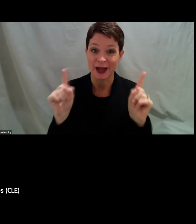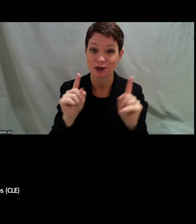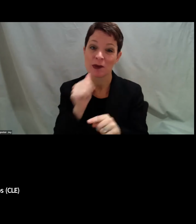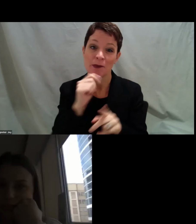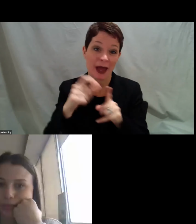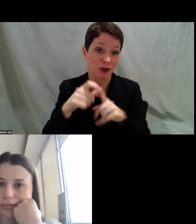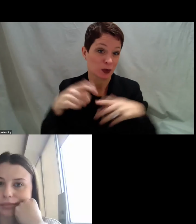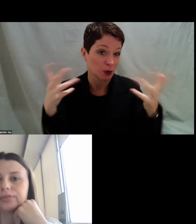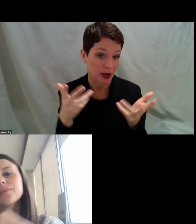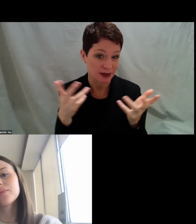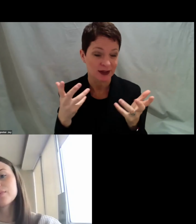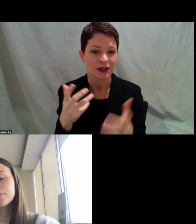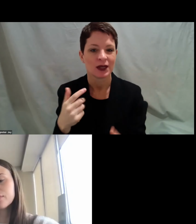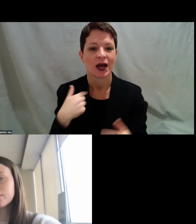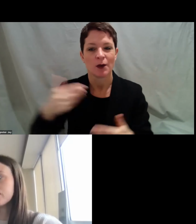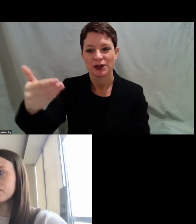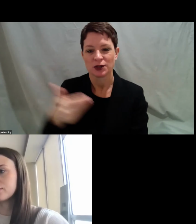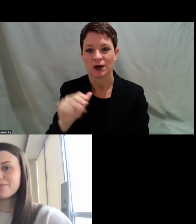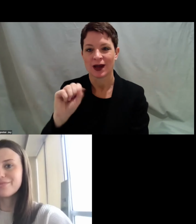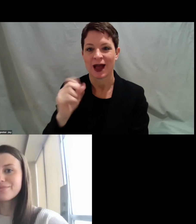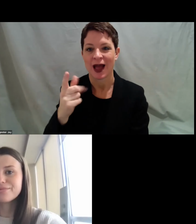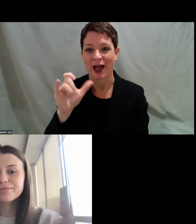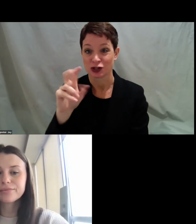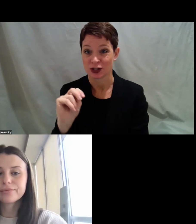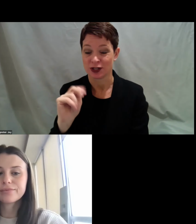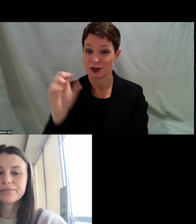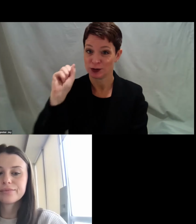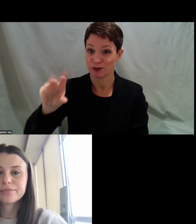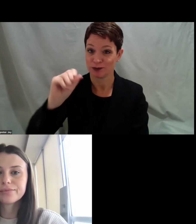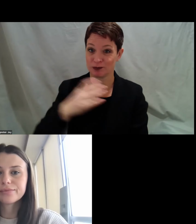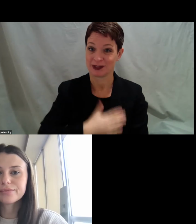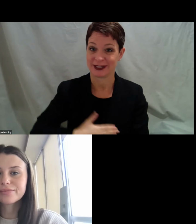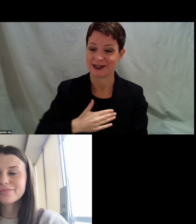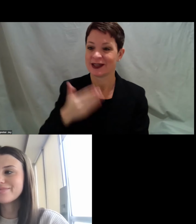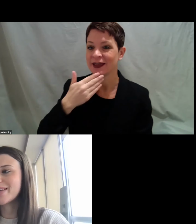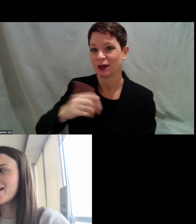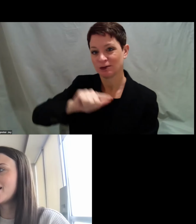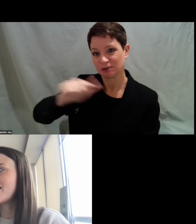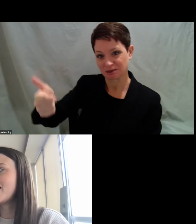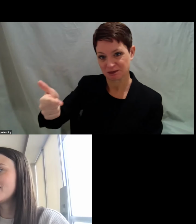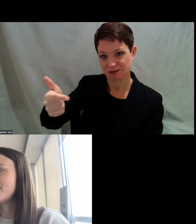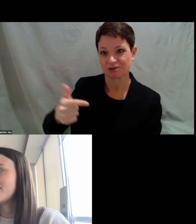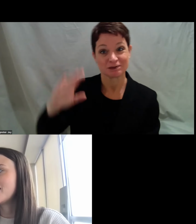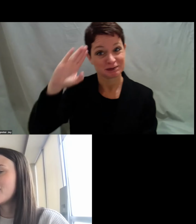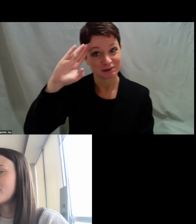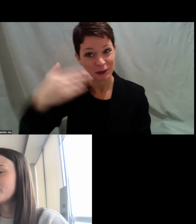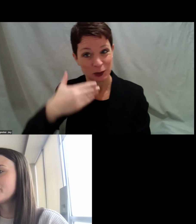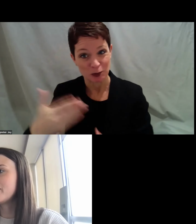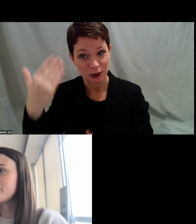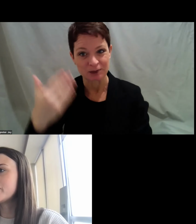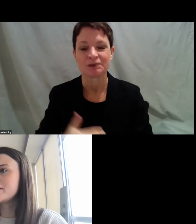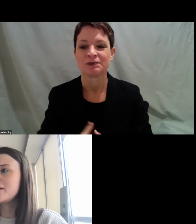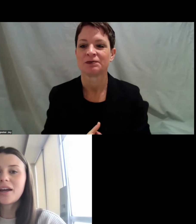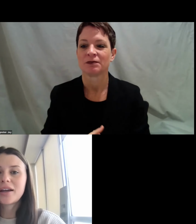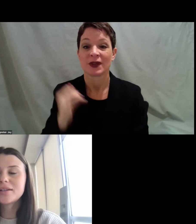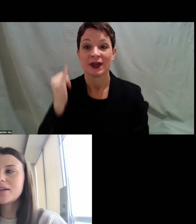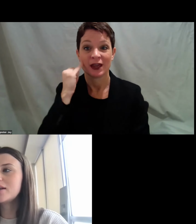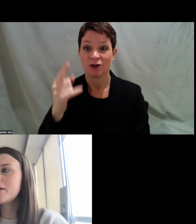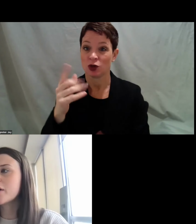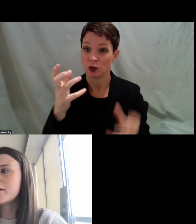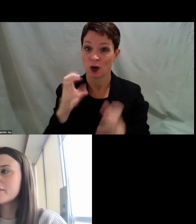day. And I'd like to bring up Ashlyn to make that for us. Ashlyn? Hi. If you're